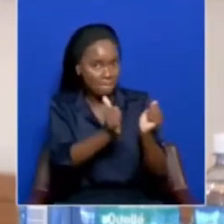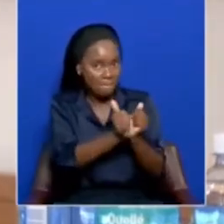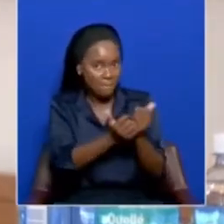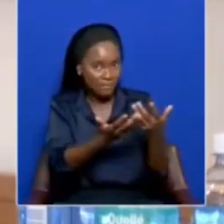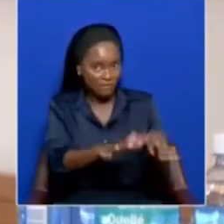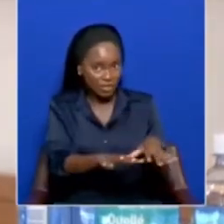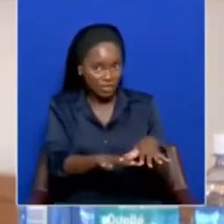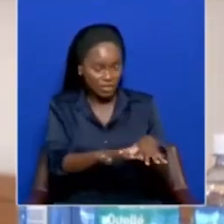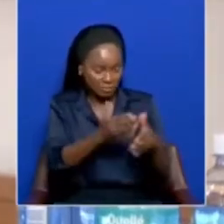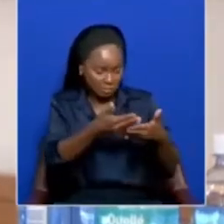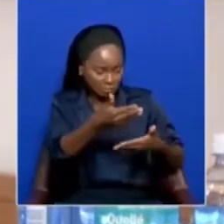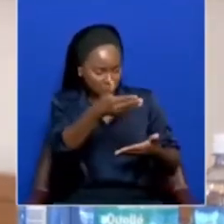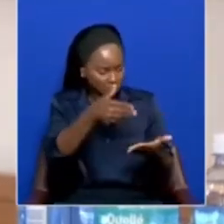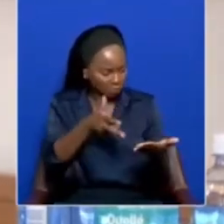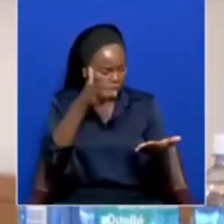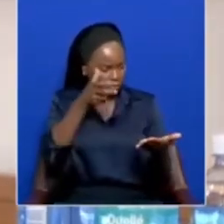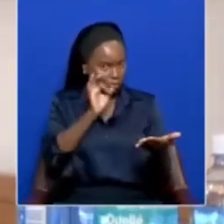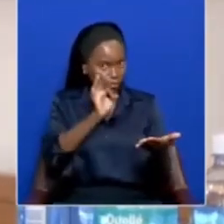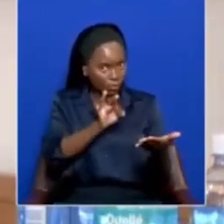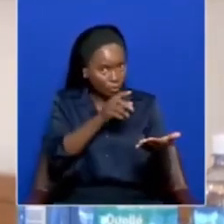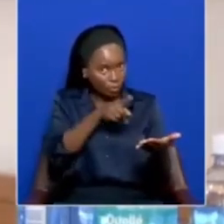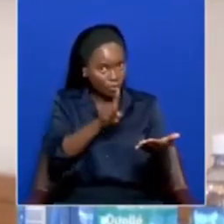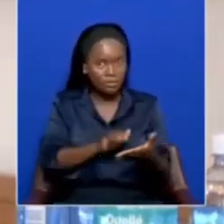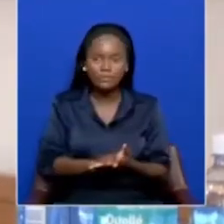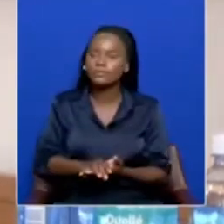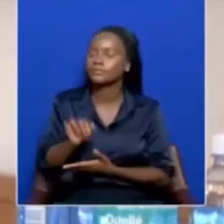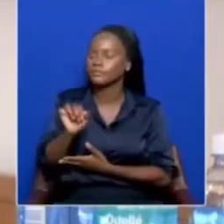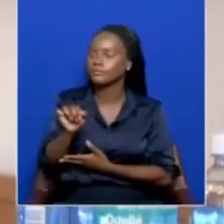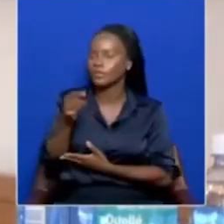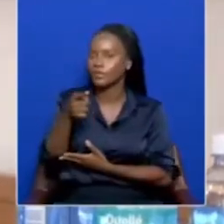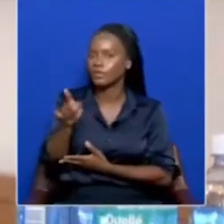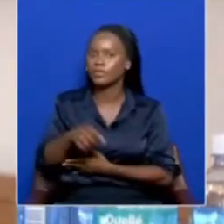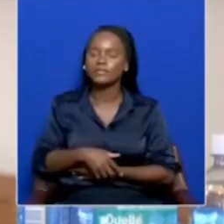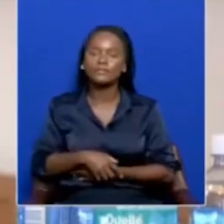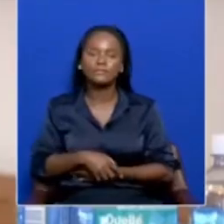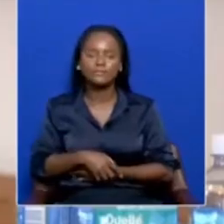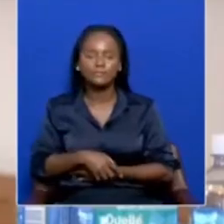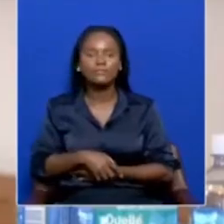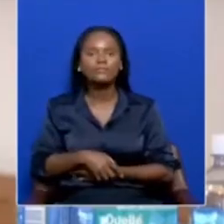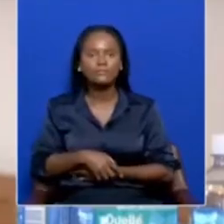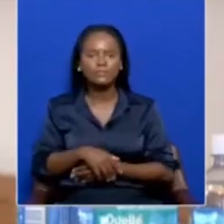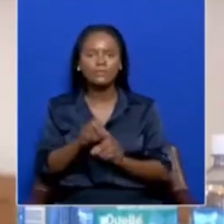That's correct, Chair. Now, if we turn over, leaf to page 5,